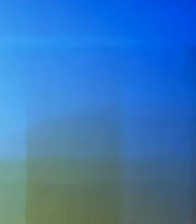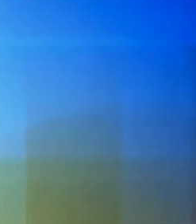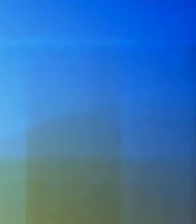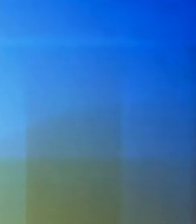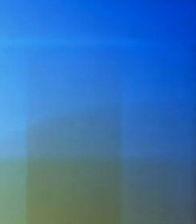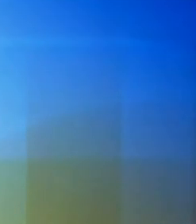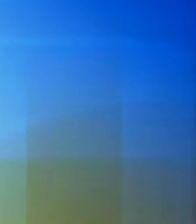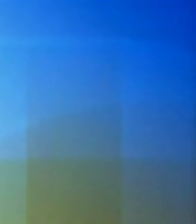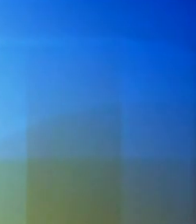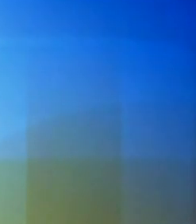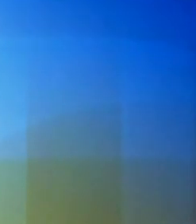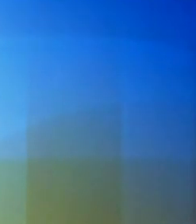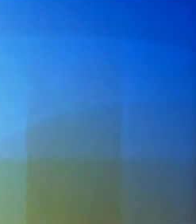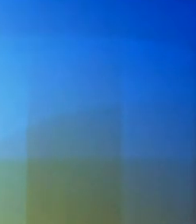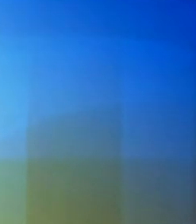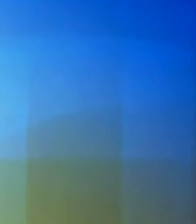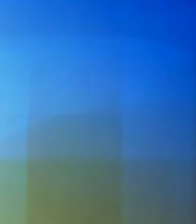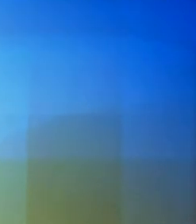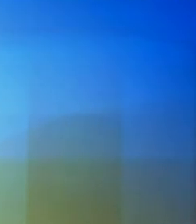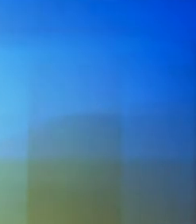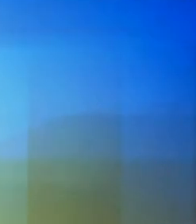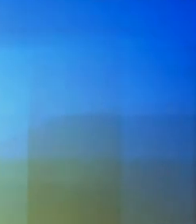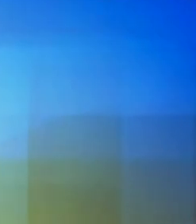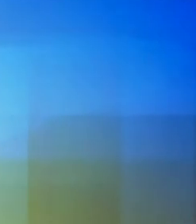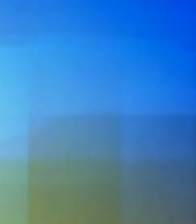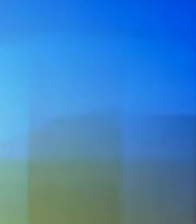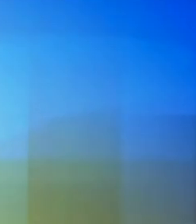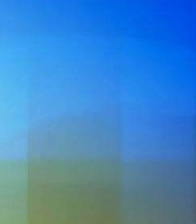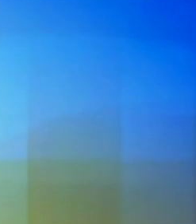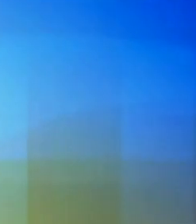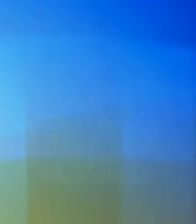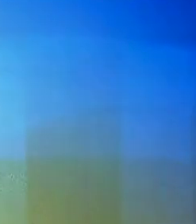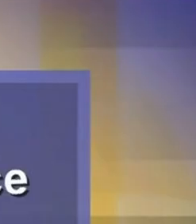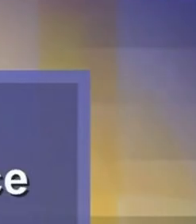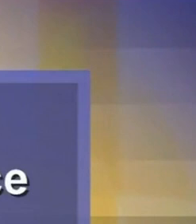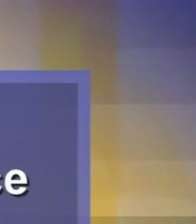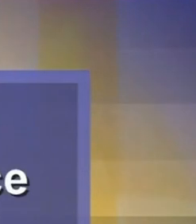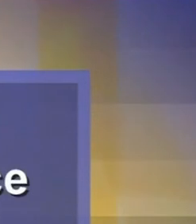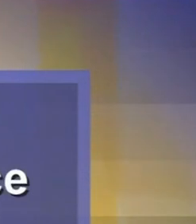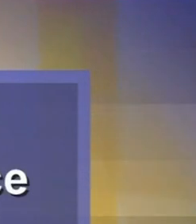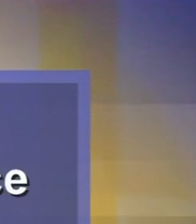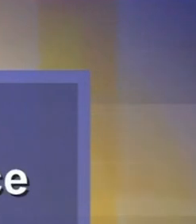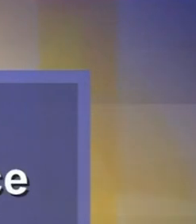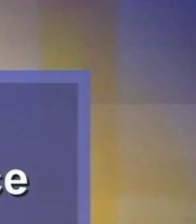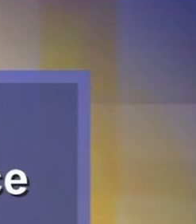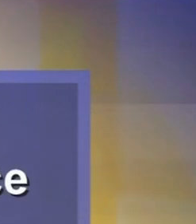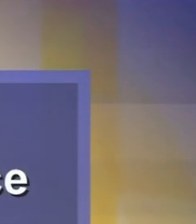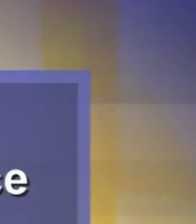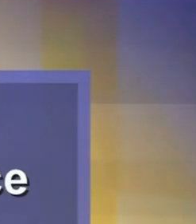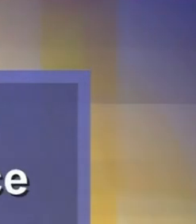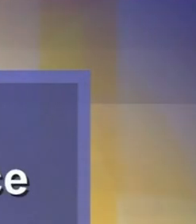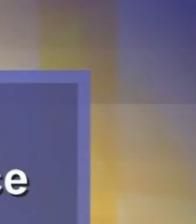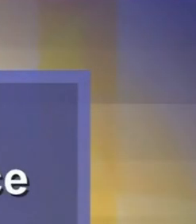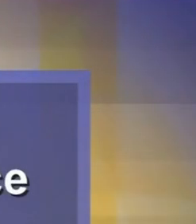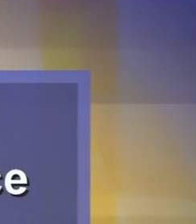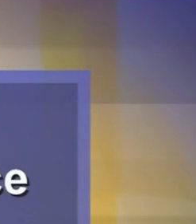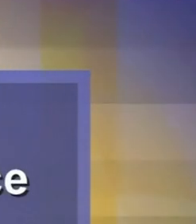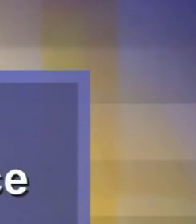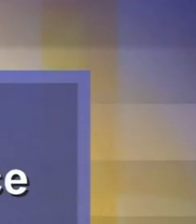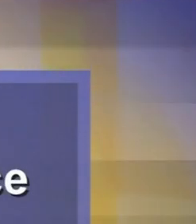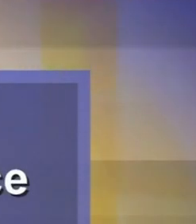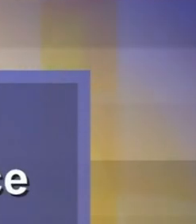turn to Keith Lawrence, longtime reporter for the Messenger Enquirer. Keith, thank you so much for talking with us